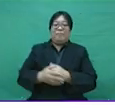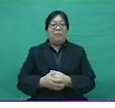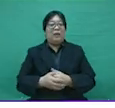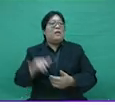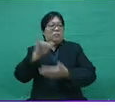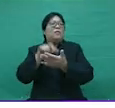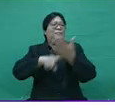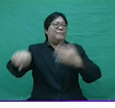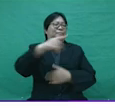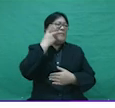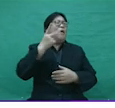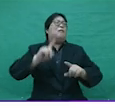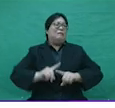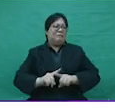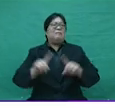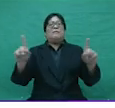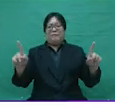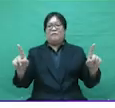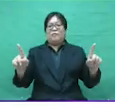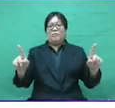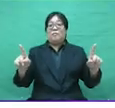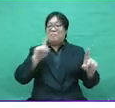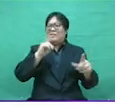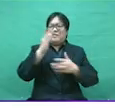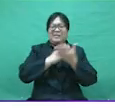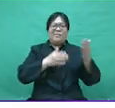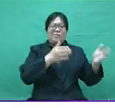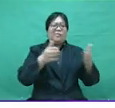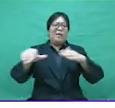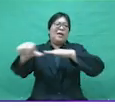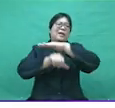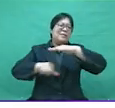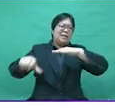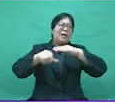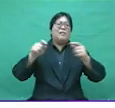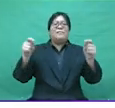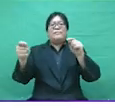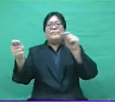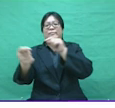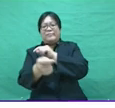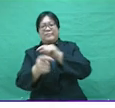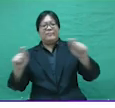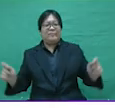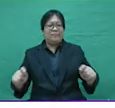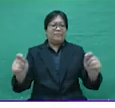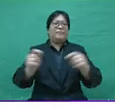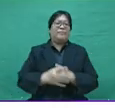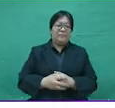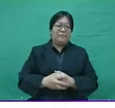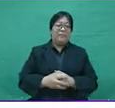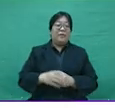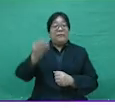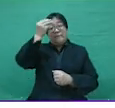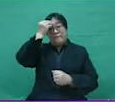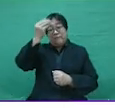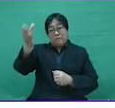that is why you see different, really, in some way, fundamental changes in the actions.